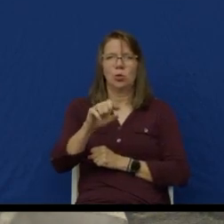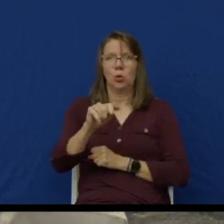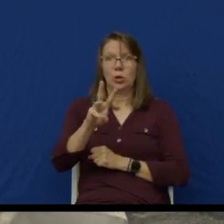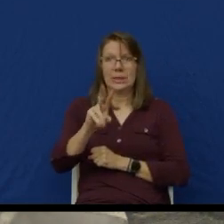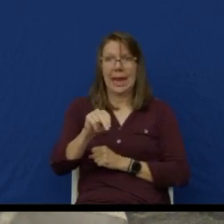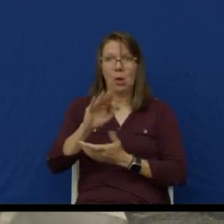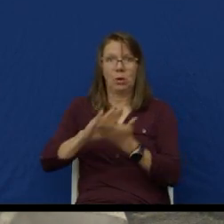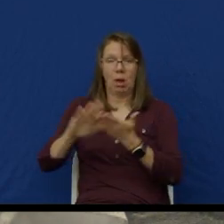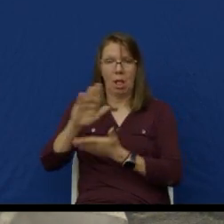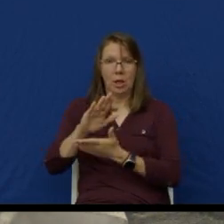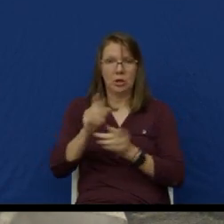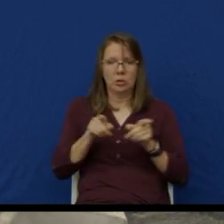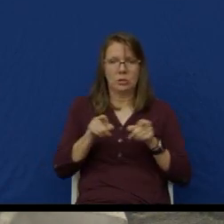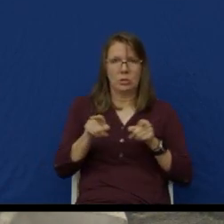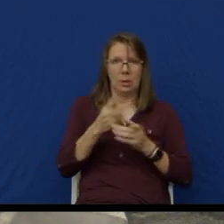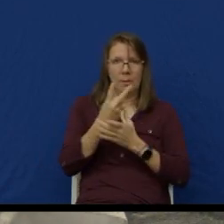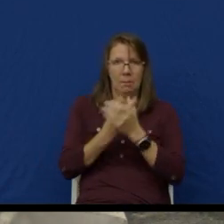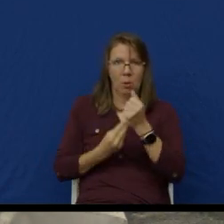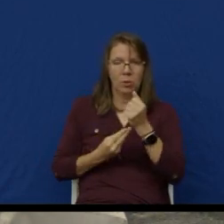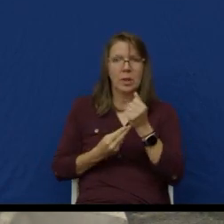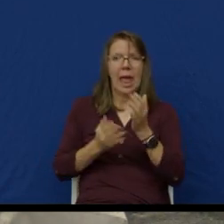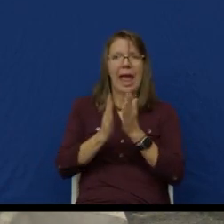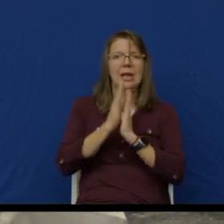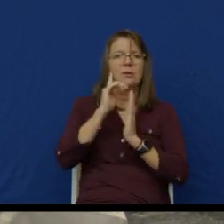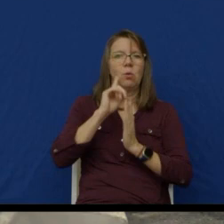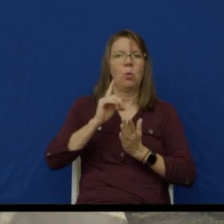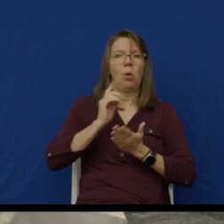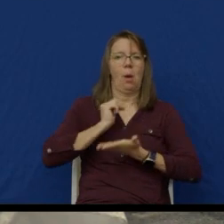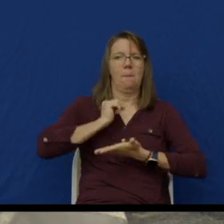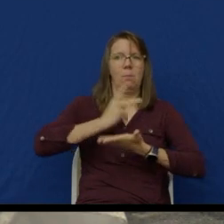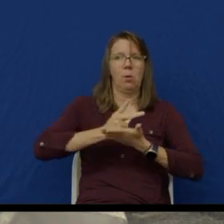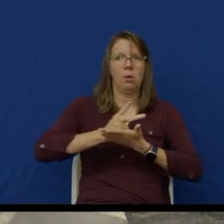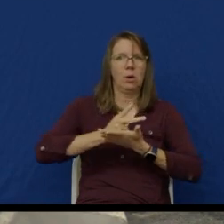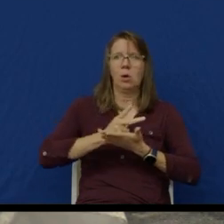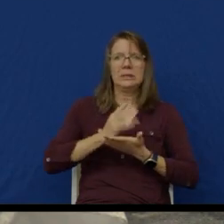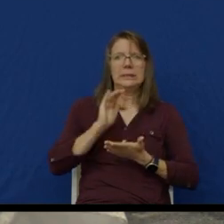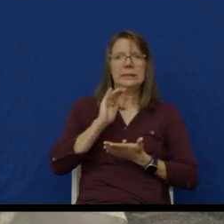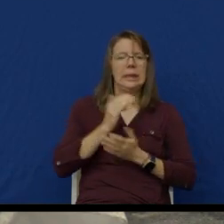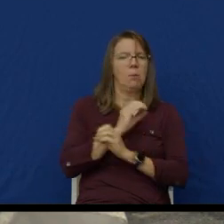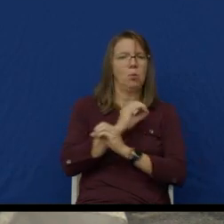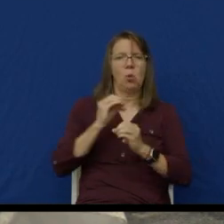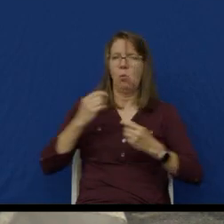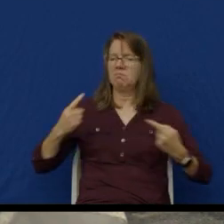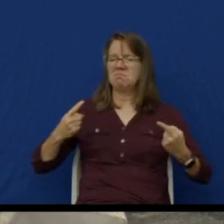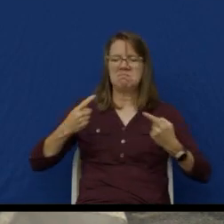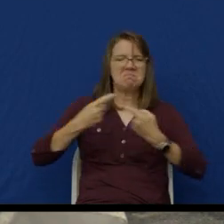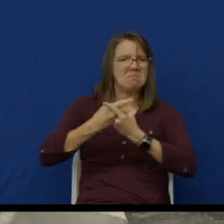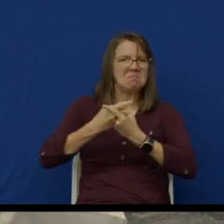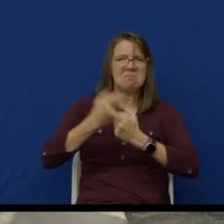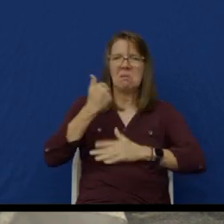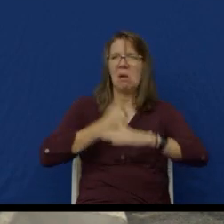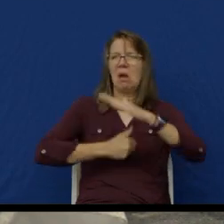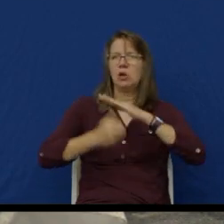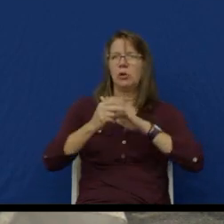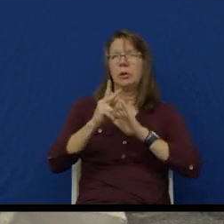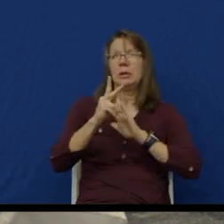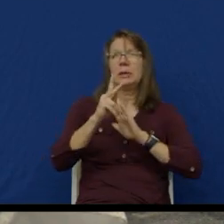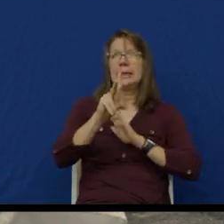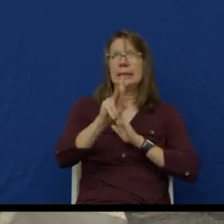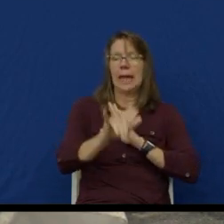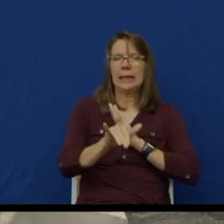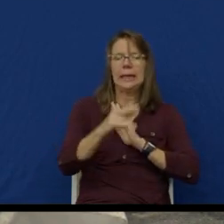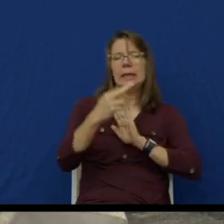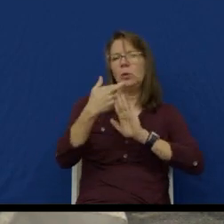of both of those, as we do not believe they create any prohibited conflicts under the Kentucky